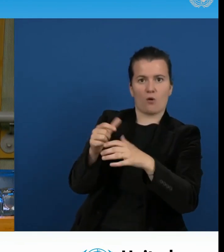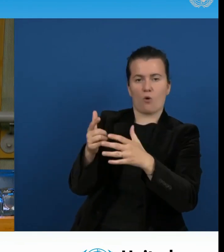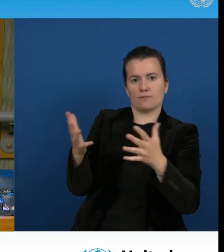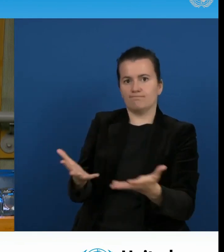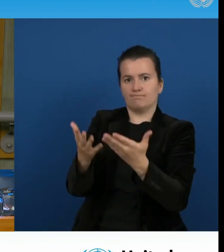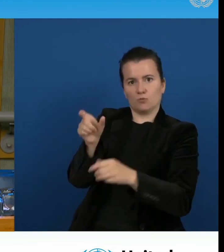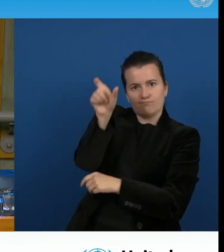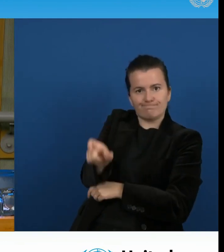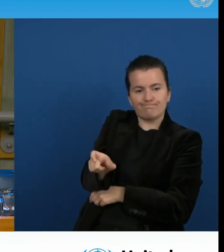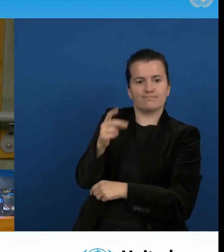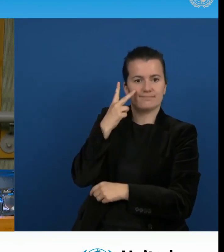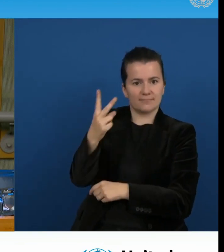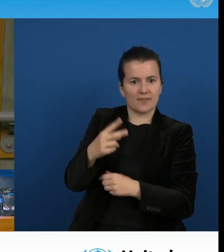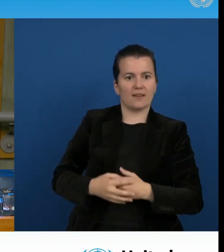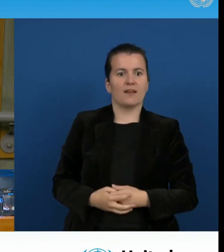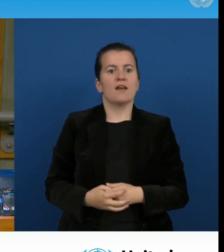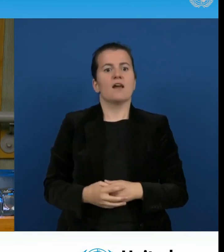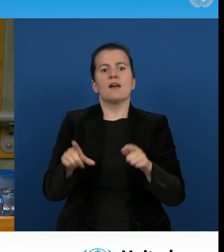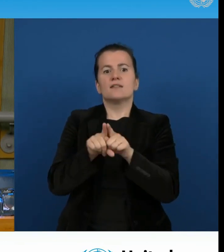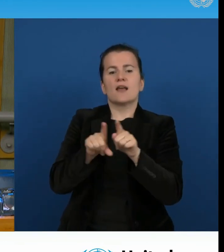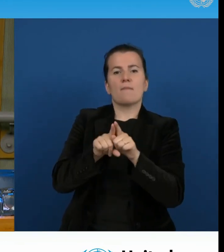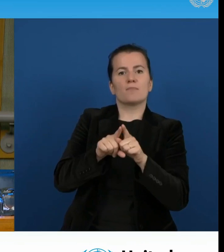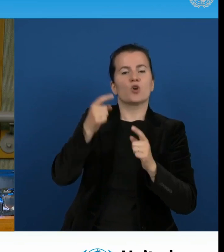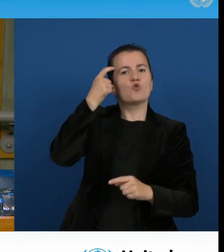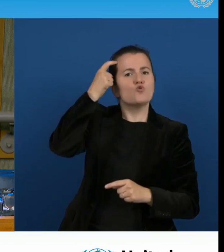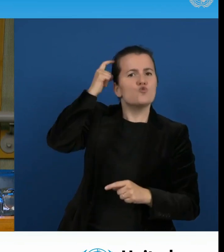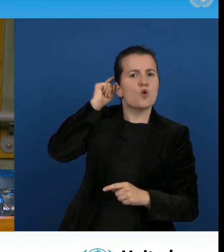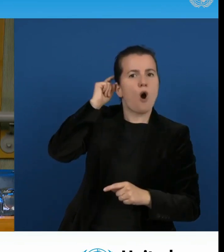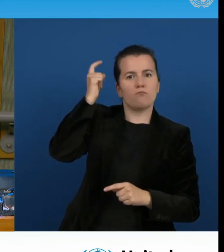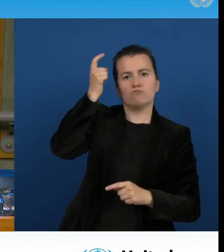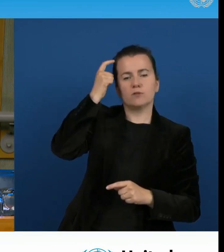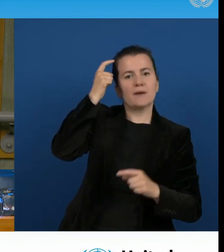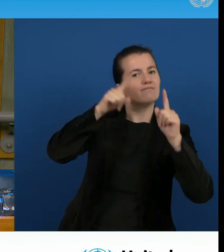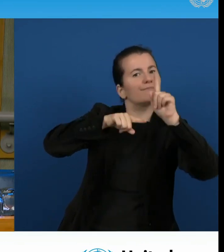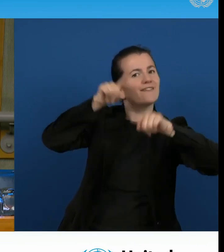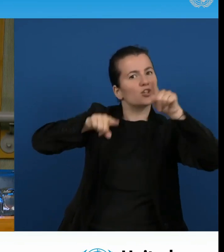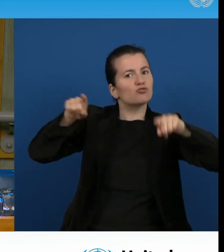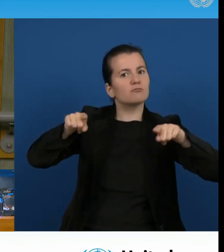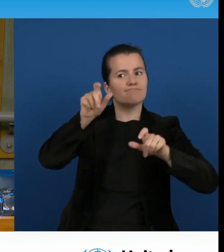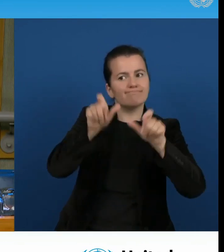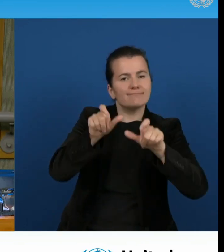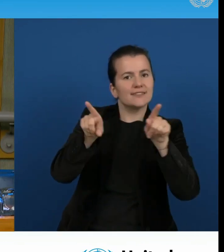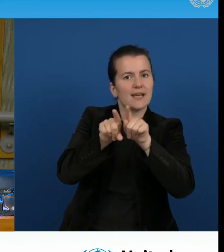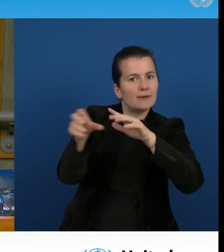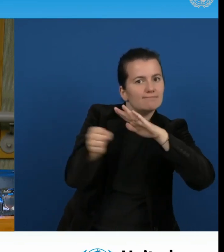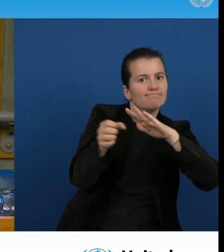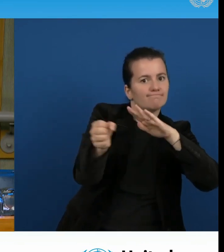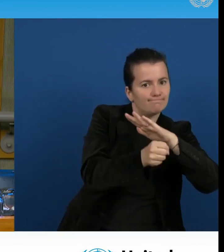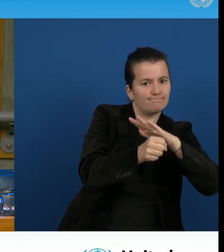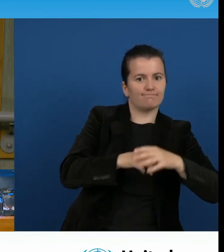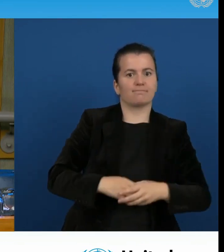year, this network will launch 2 knowledge products. The first is on the importance of including disability issues in the